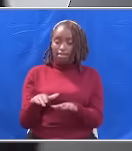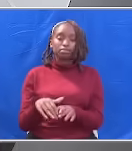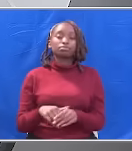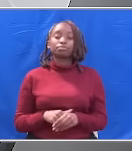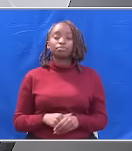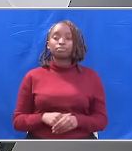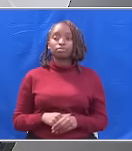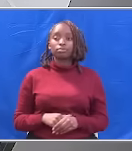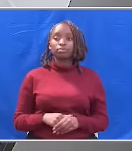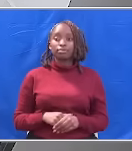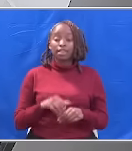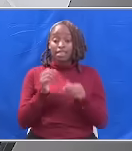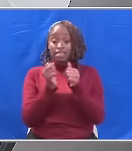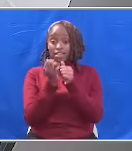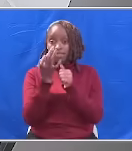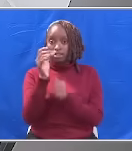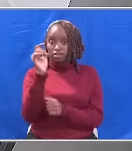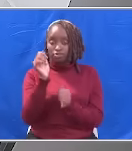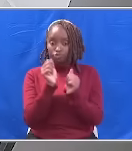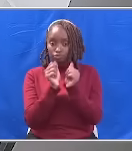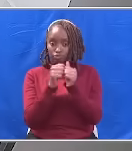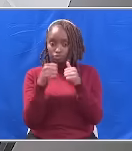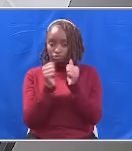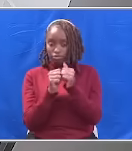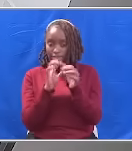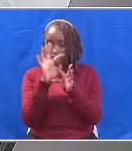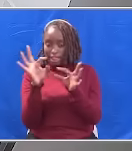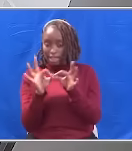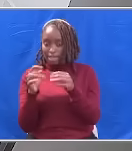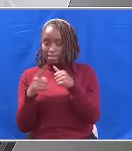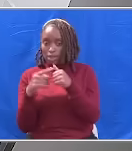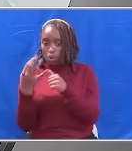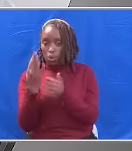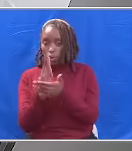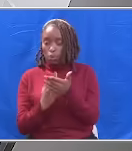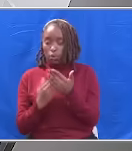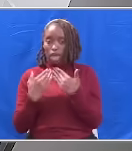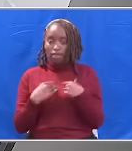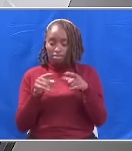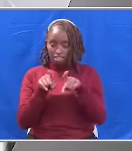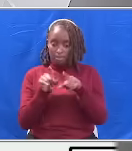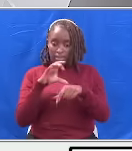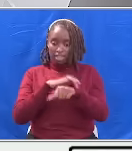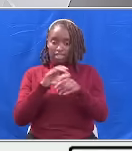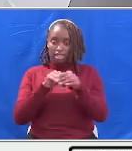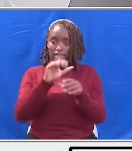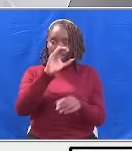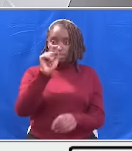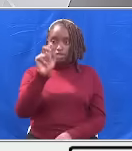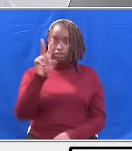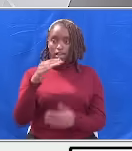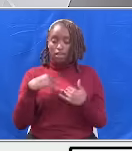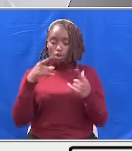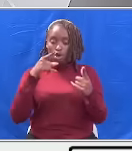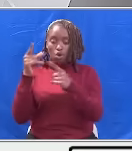And on 31st October at exactly 6 a.m., Hashim Dagane is captured in a CCTV footage, leaving a room in